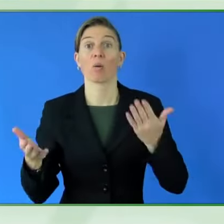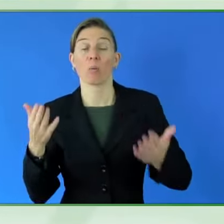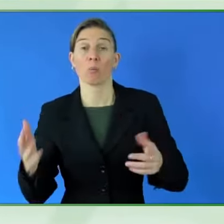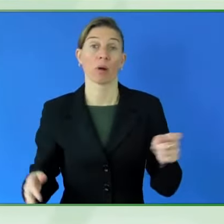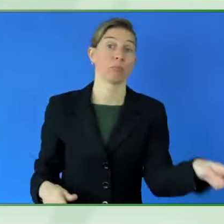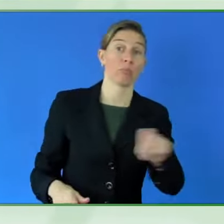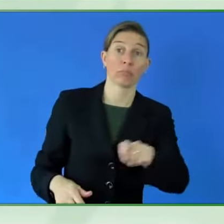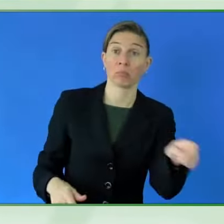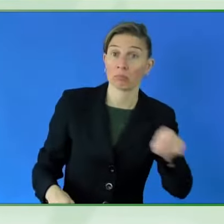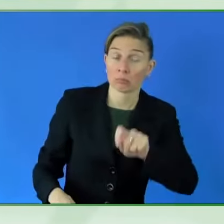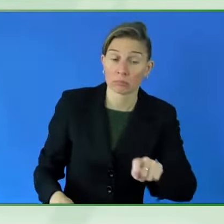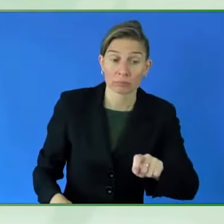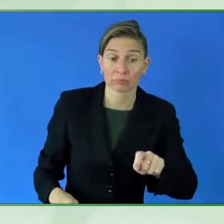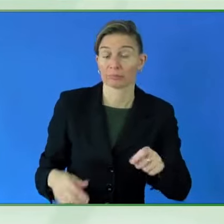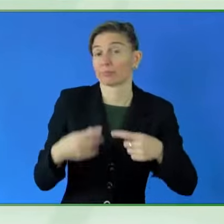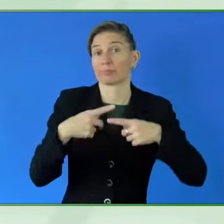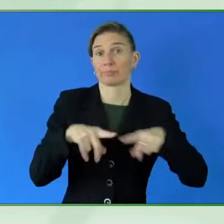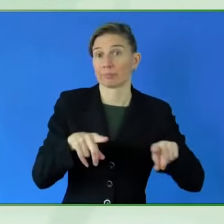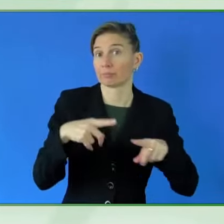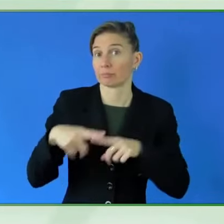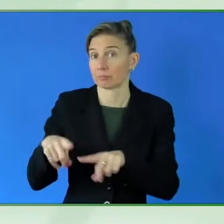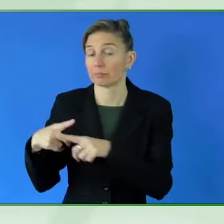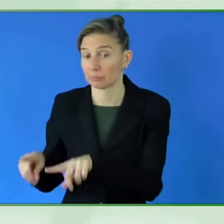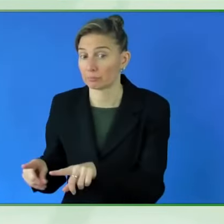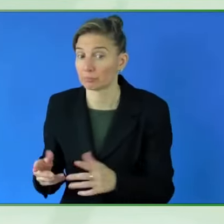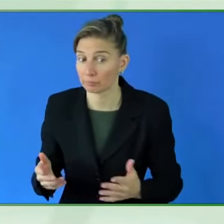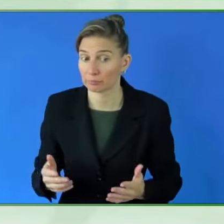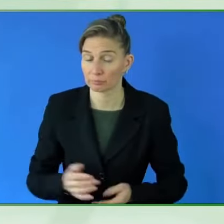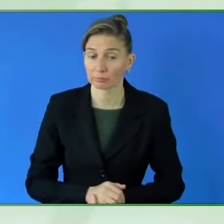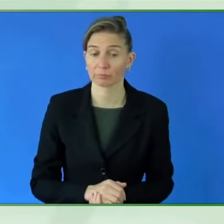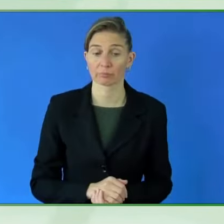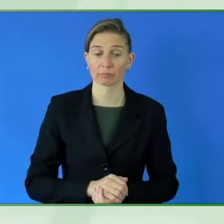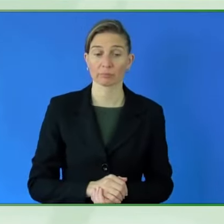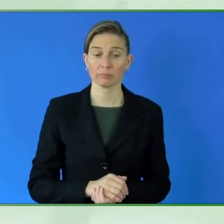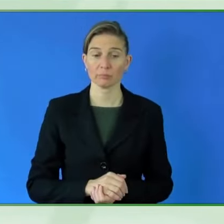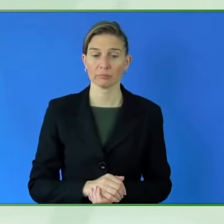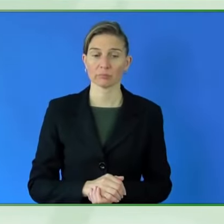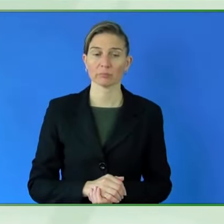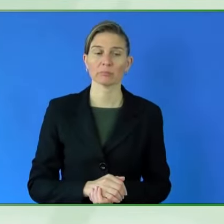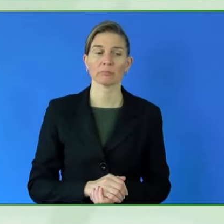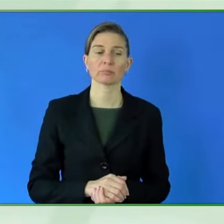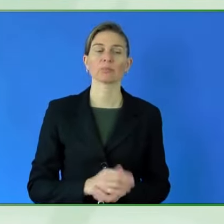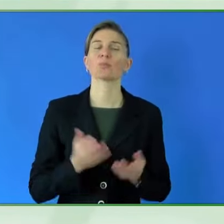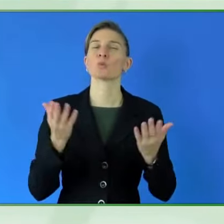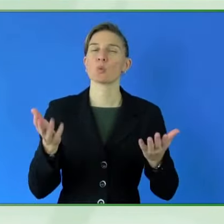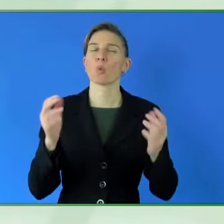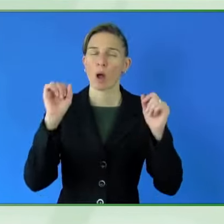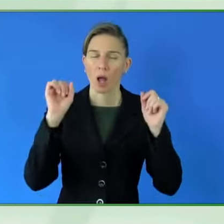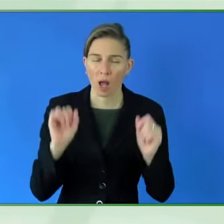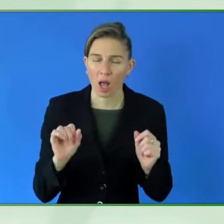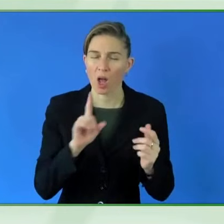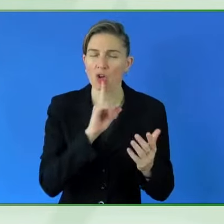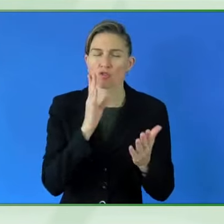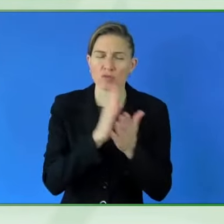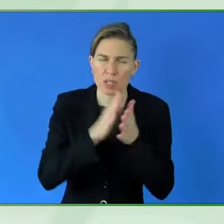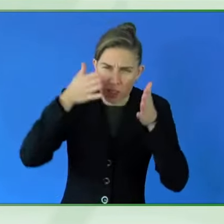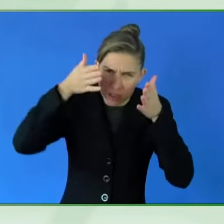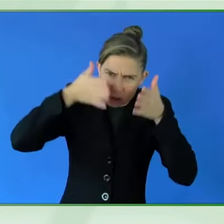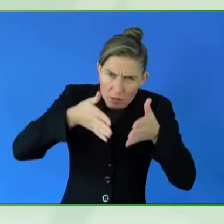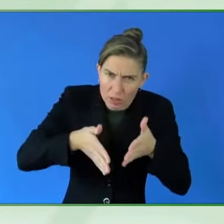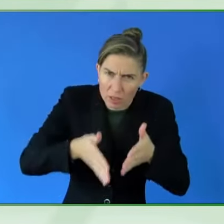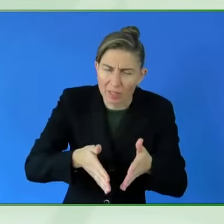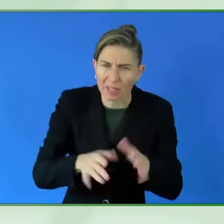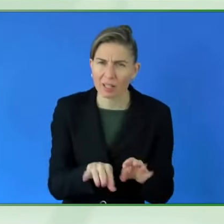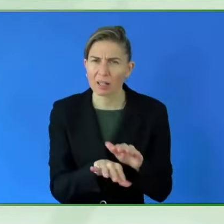versus another? So we can start asking different equity questions about different environments. And also we